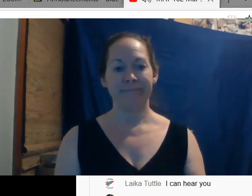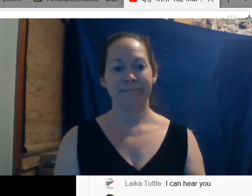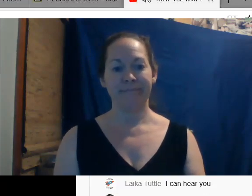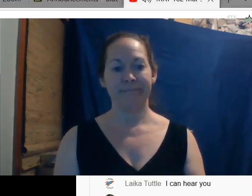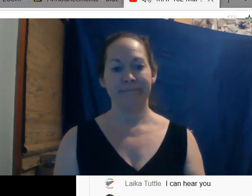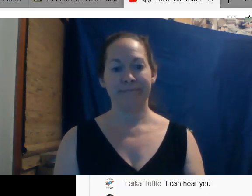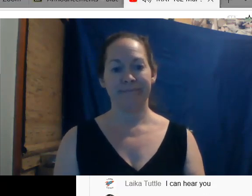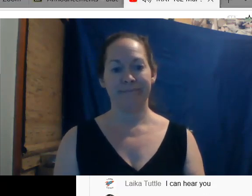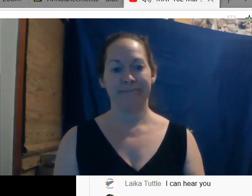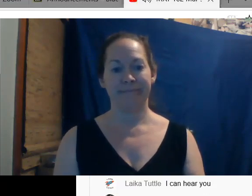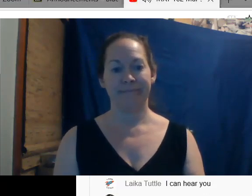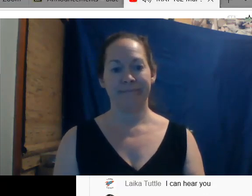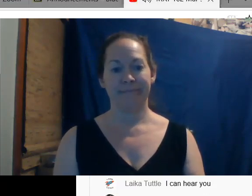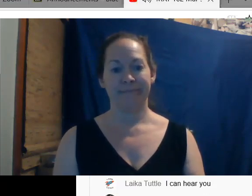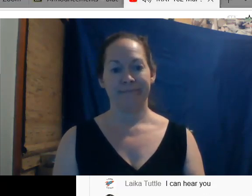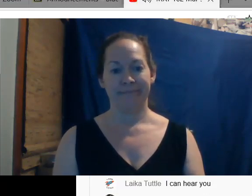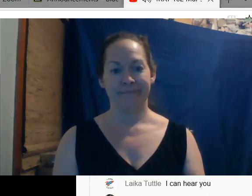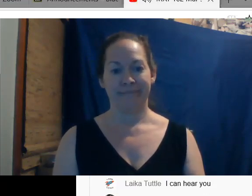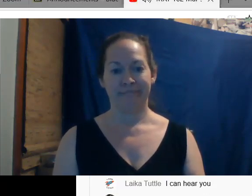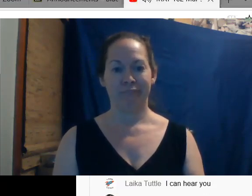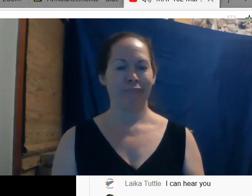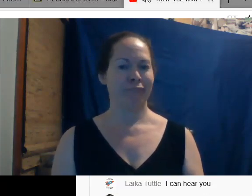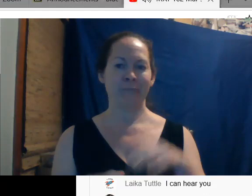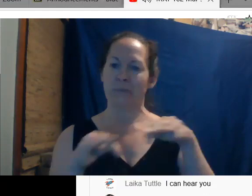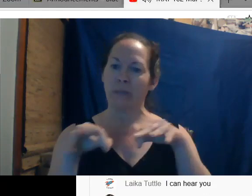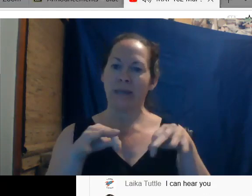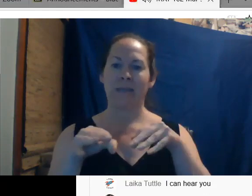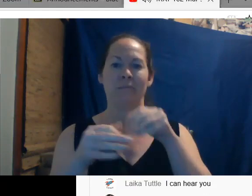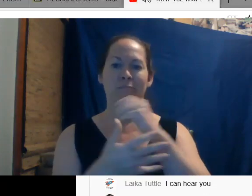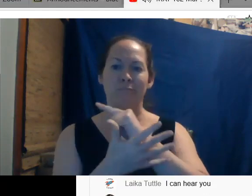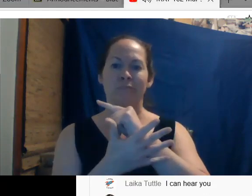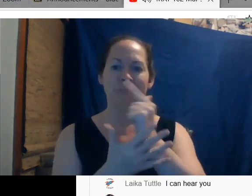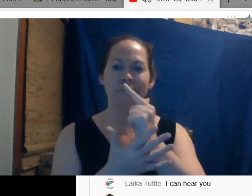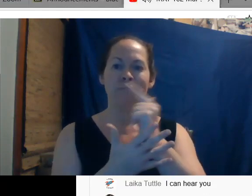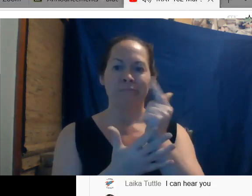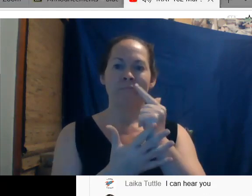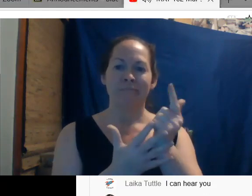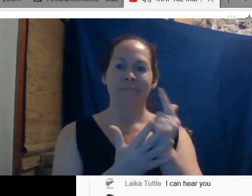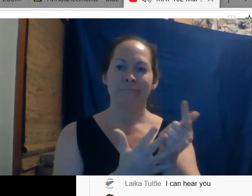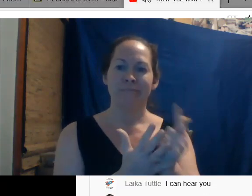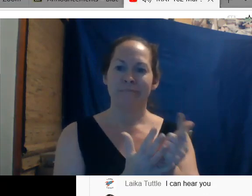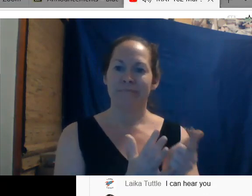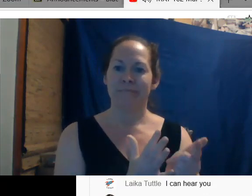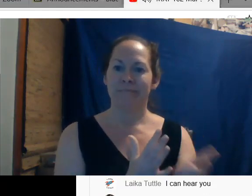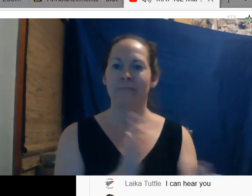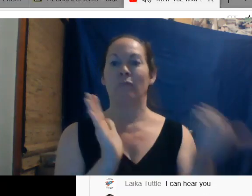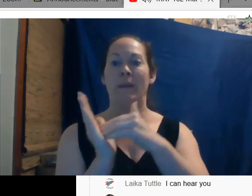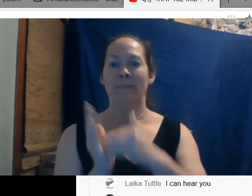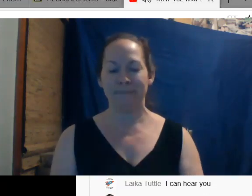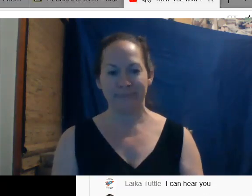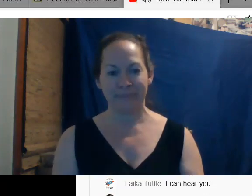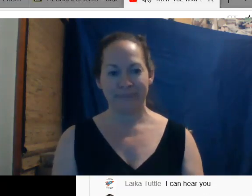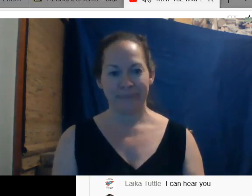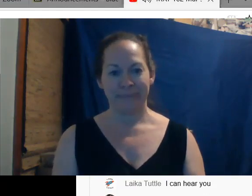divisor, and what we get from that, we write down below, we subtract, pull down the next term, and repeat. And